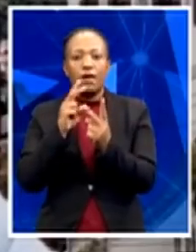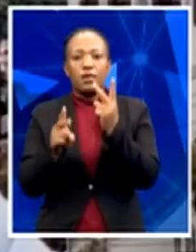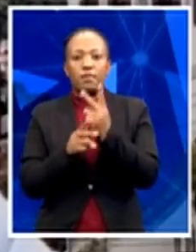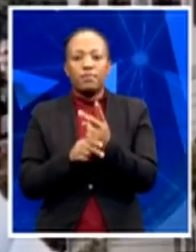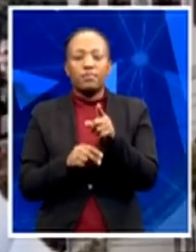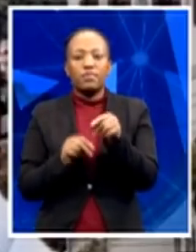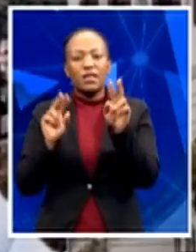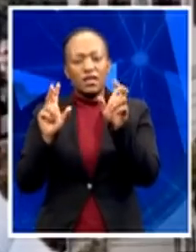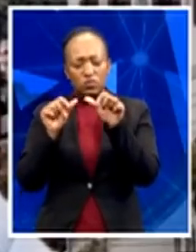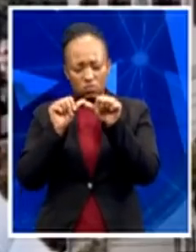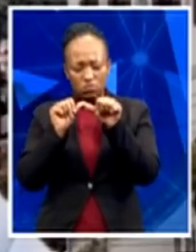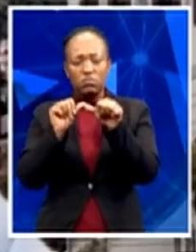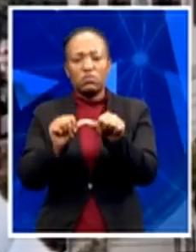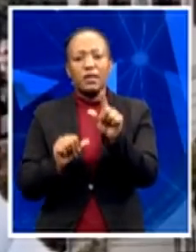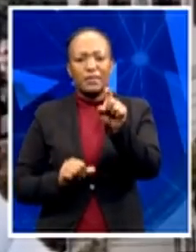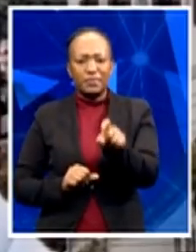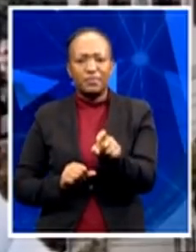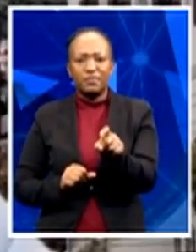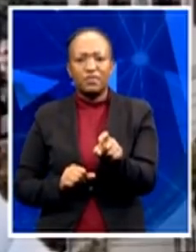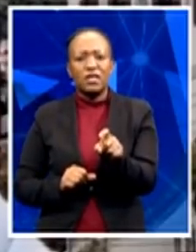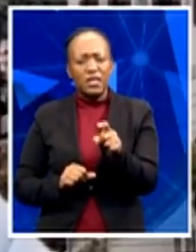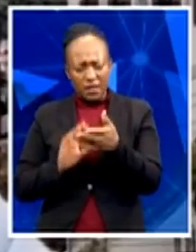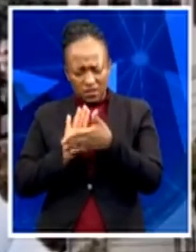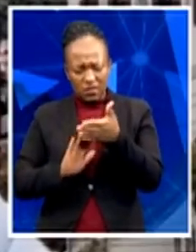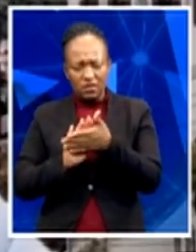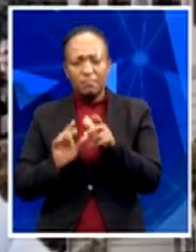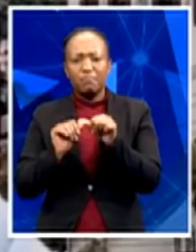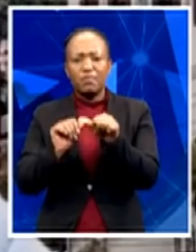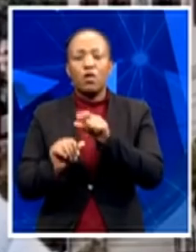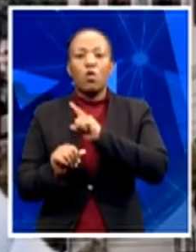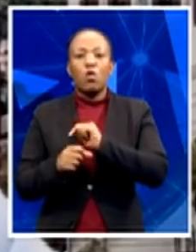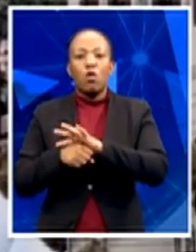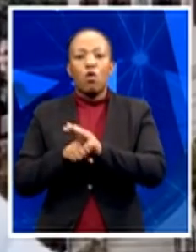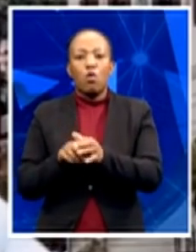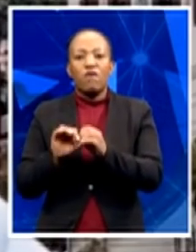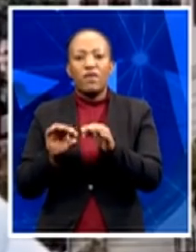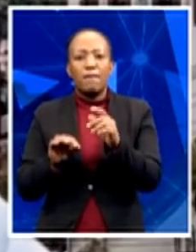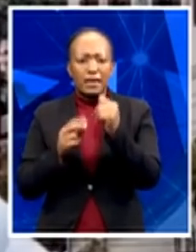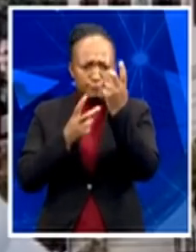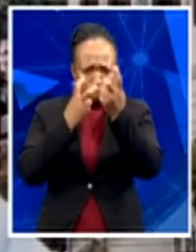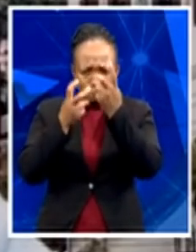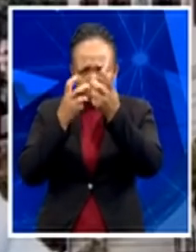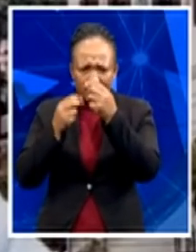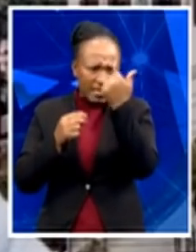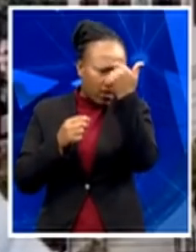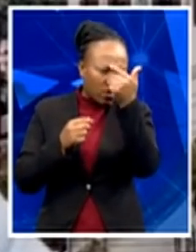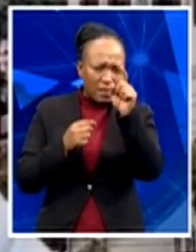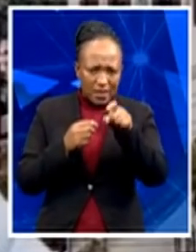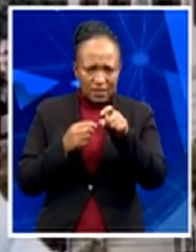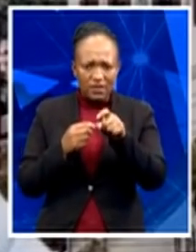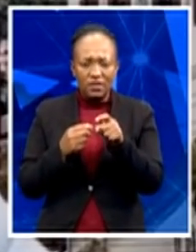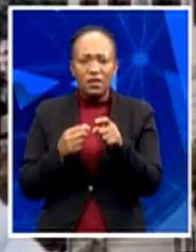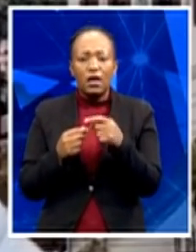to unfold, because this virus must be hunted down and the virus must not hunt us. So therefore, I would suggest that the